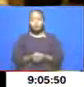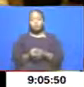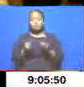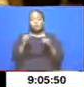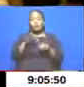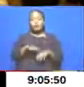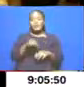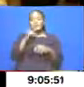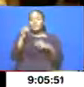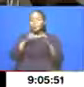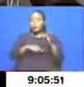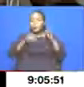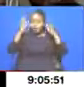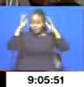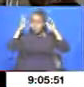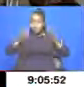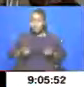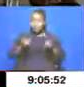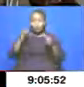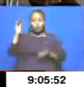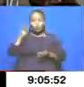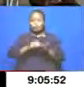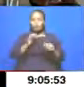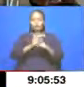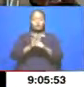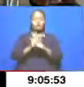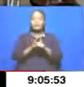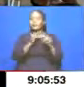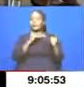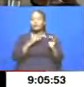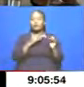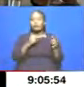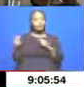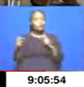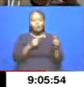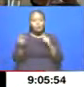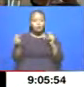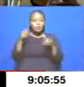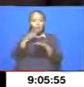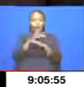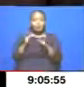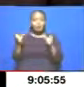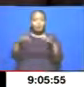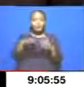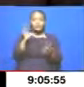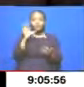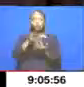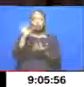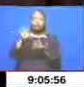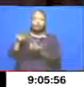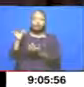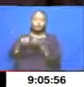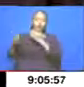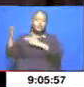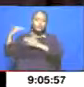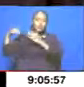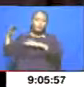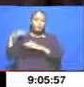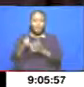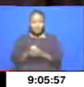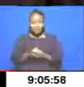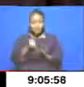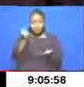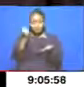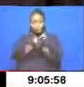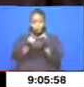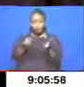will also reduce the burden of post-nomination disputes that have characterized party nominations in the past. The Office of Registrar of Political Parties